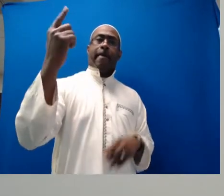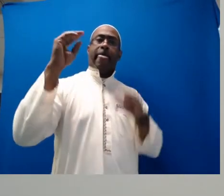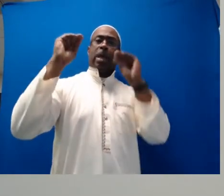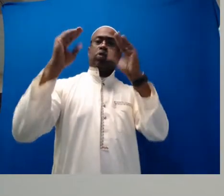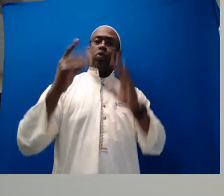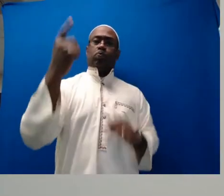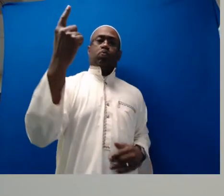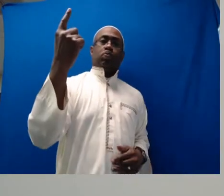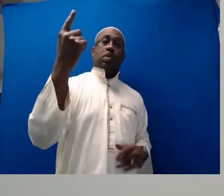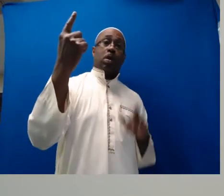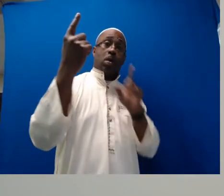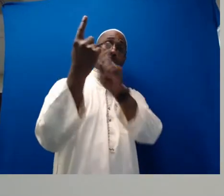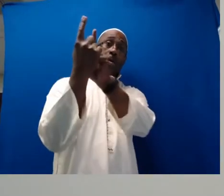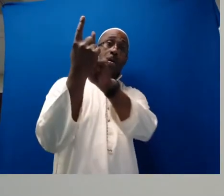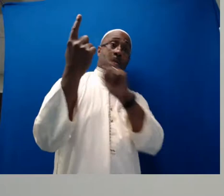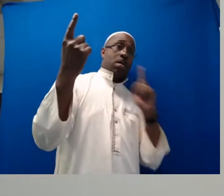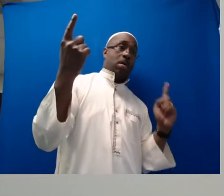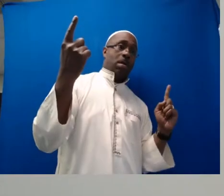feel something towards.